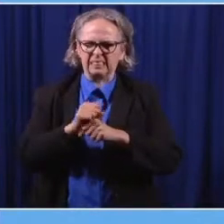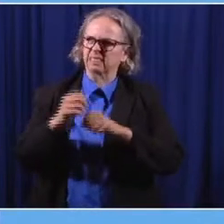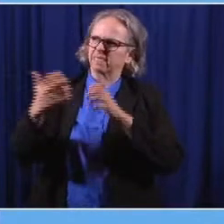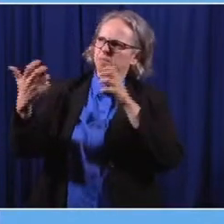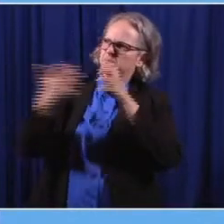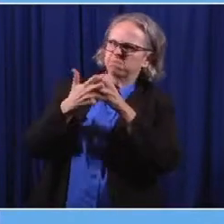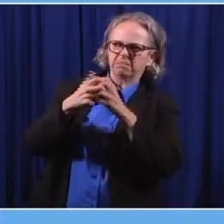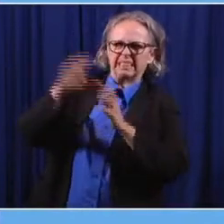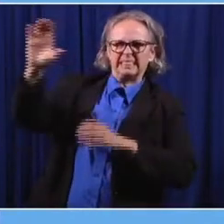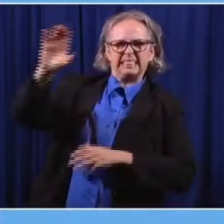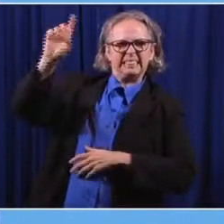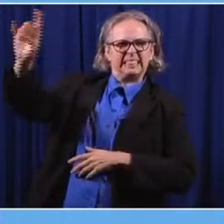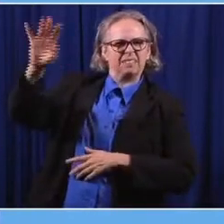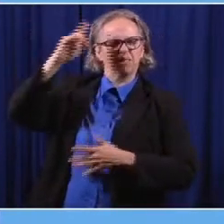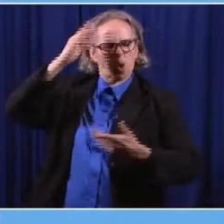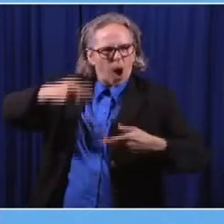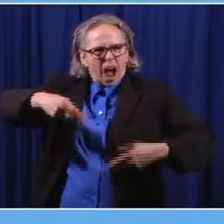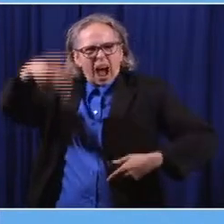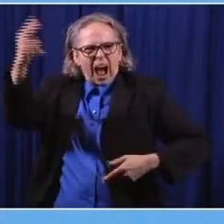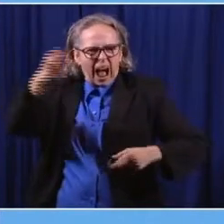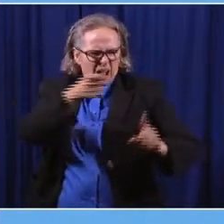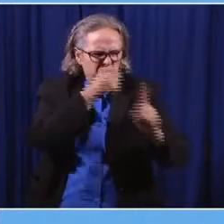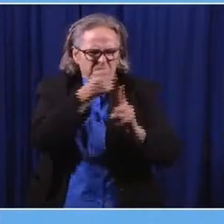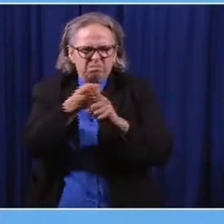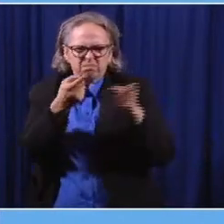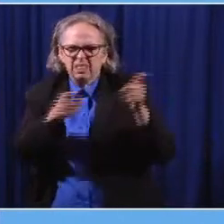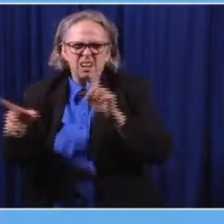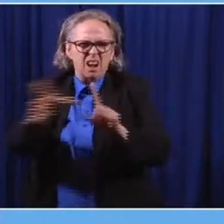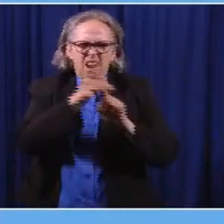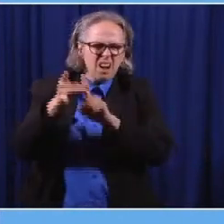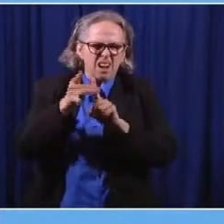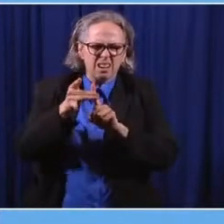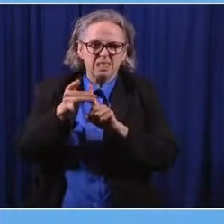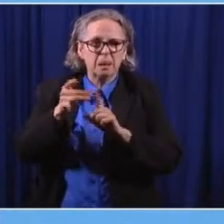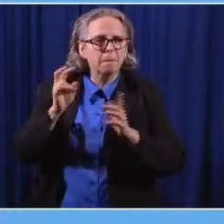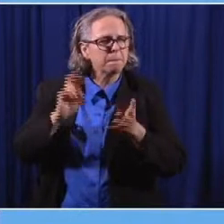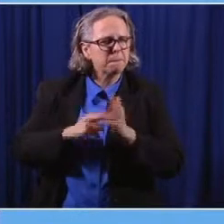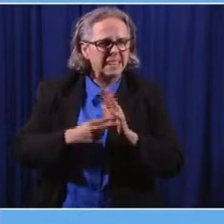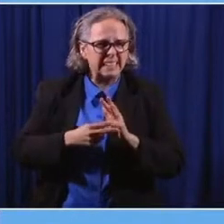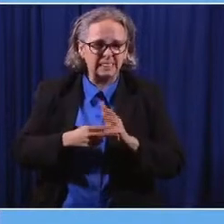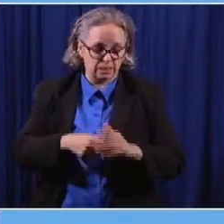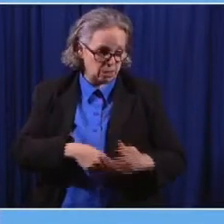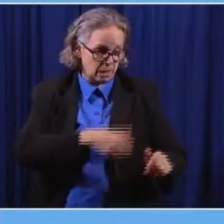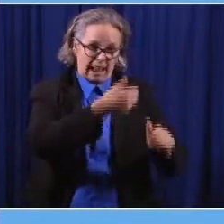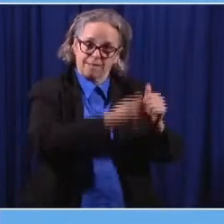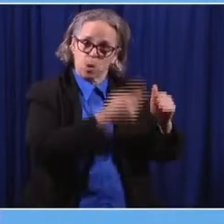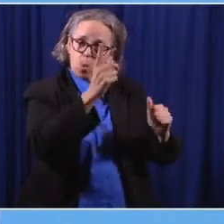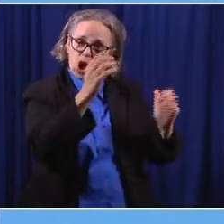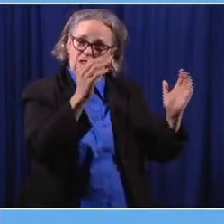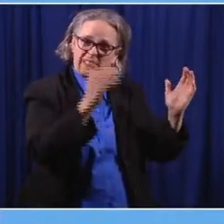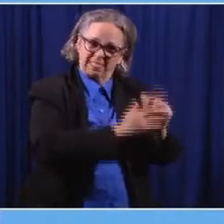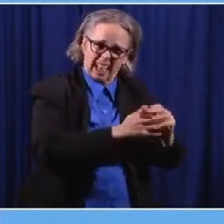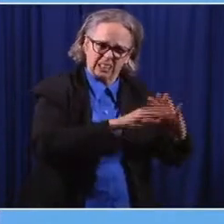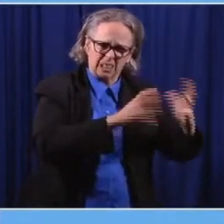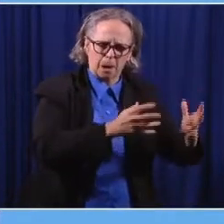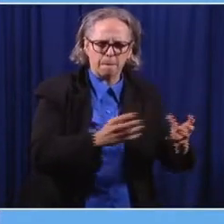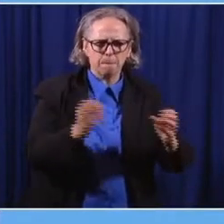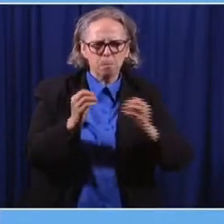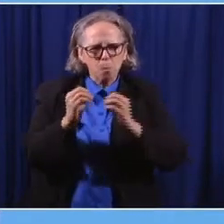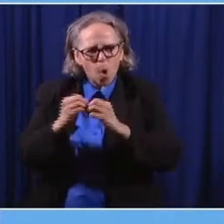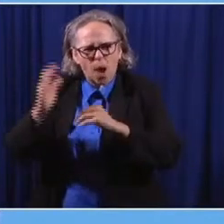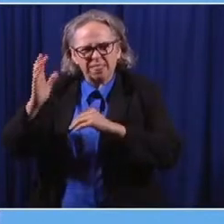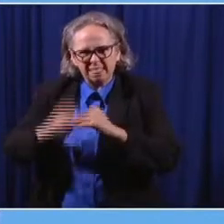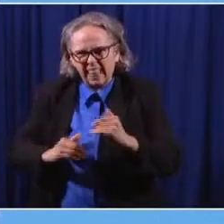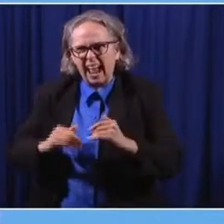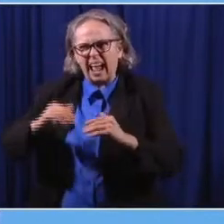over 100 cases per 100,000 over a 2-week period of time. A county is